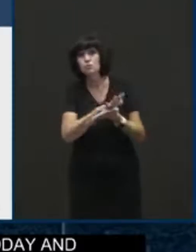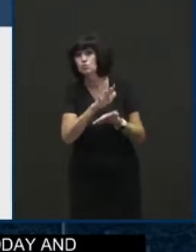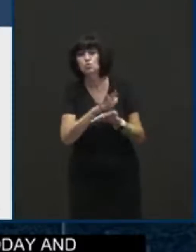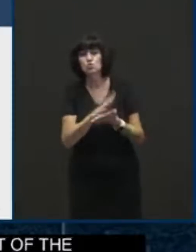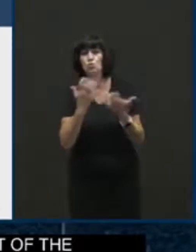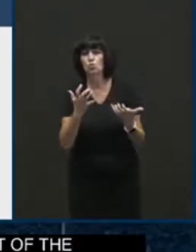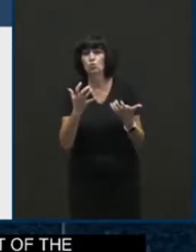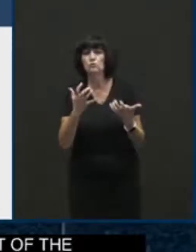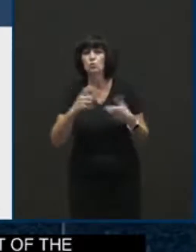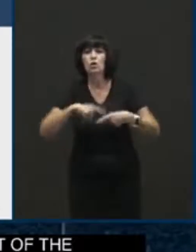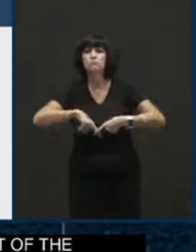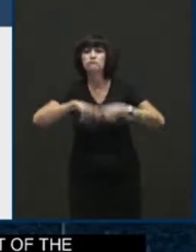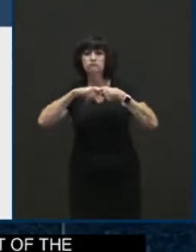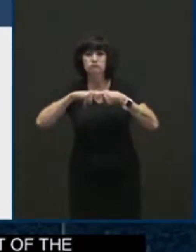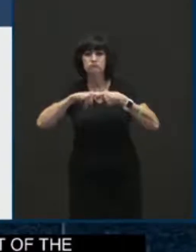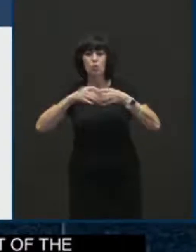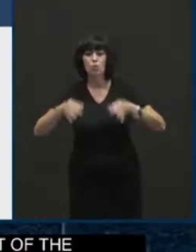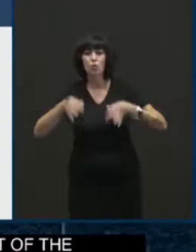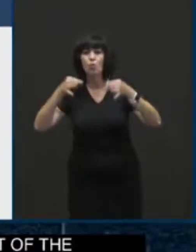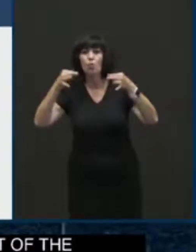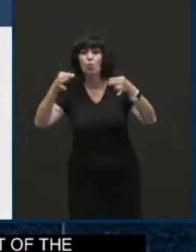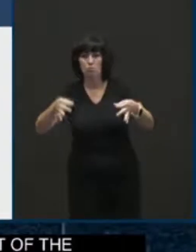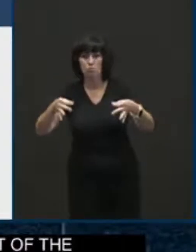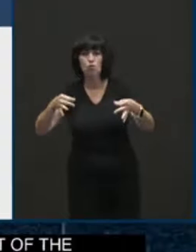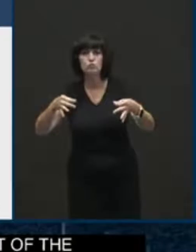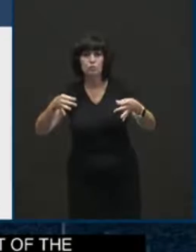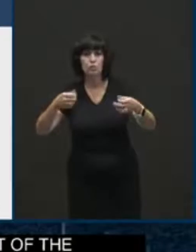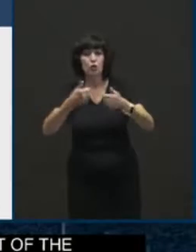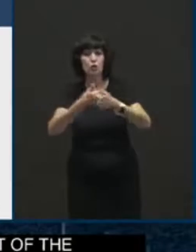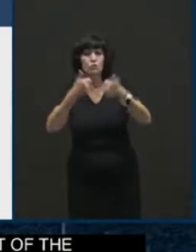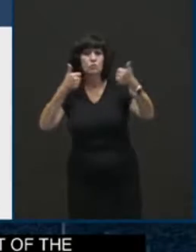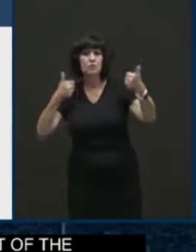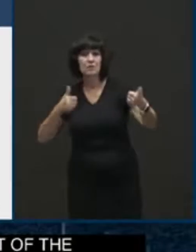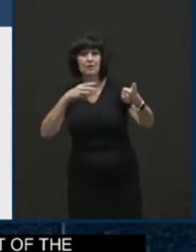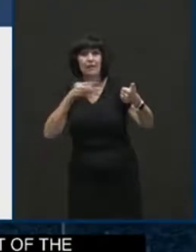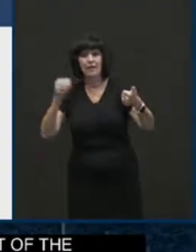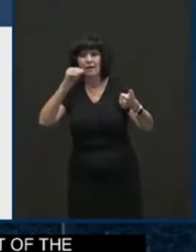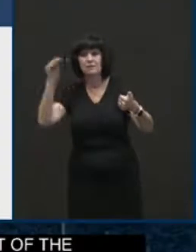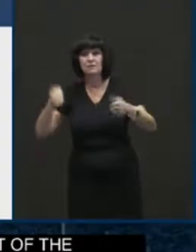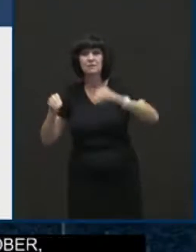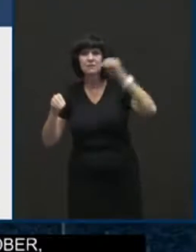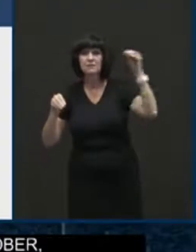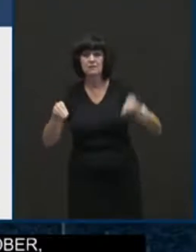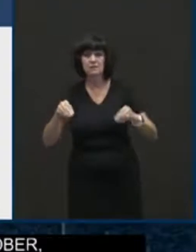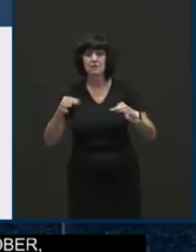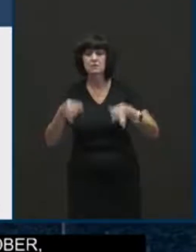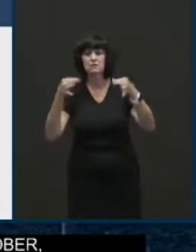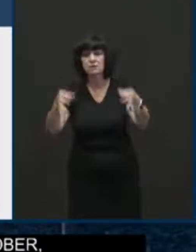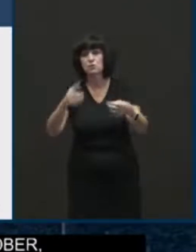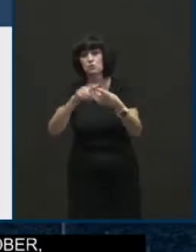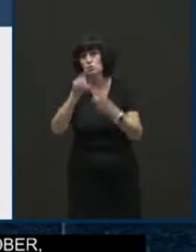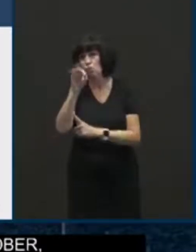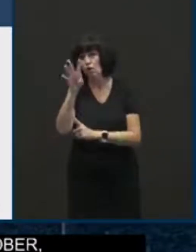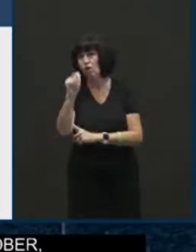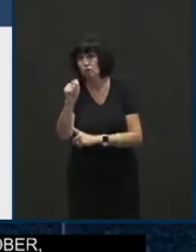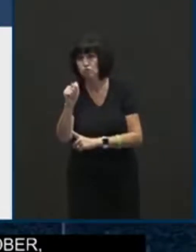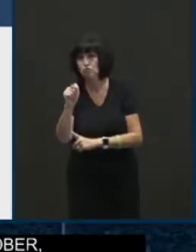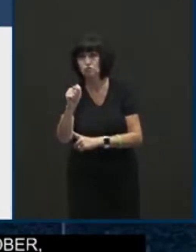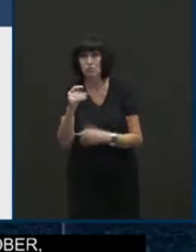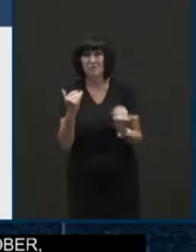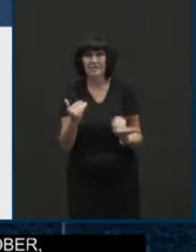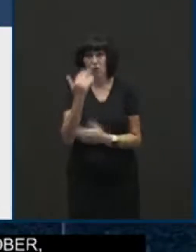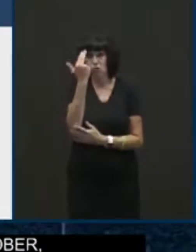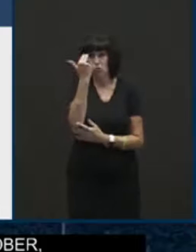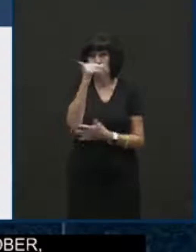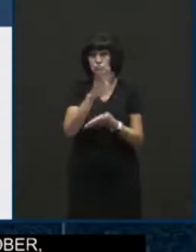October, anywhere from early to late October, depending on the school district. So we are working with Newcastle County as well as 13 school districts